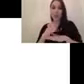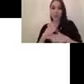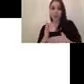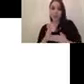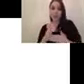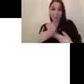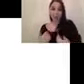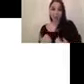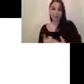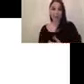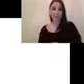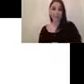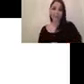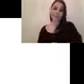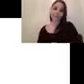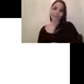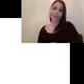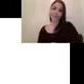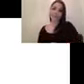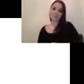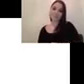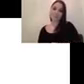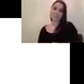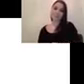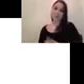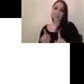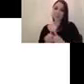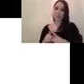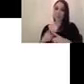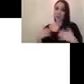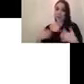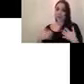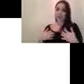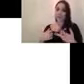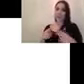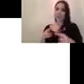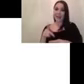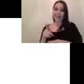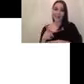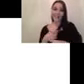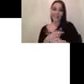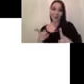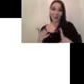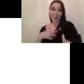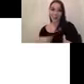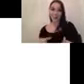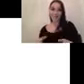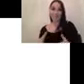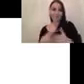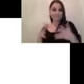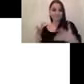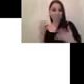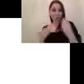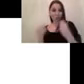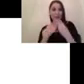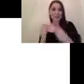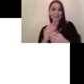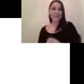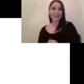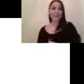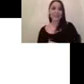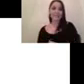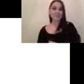this is something also quite interesting if you want to do semi-supervised learning. As I said, I